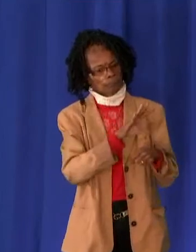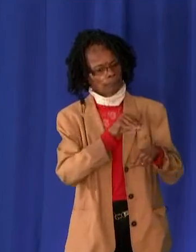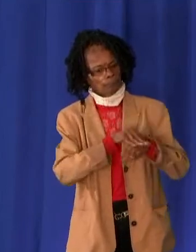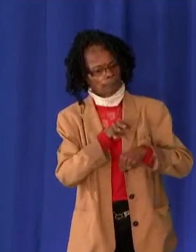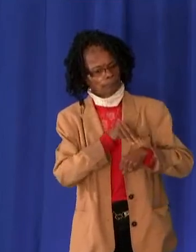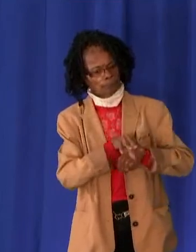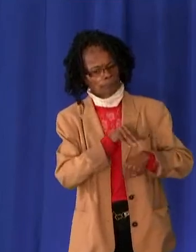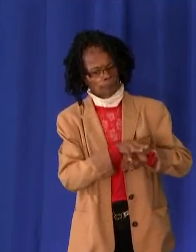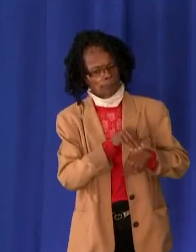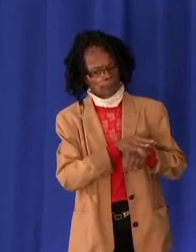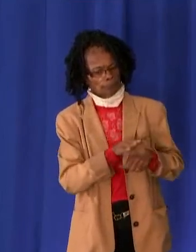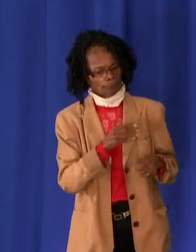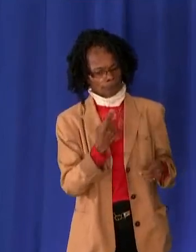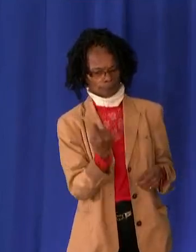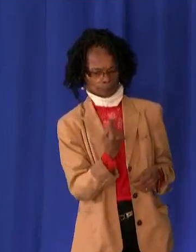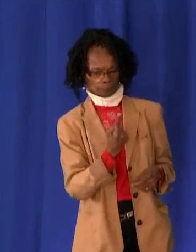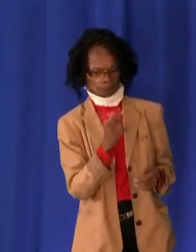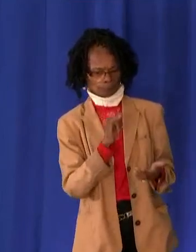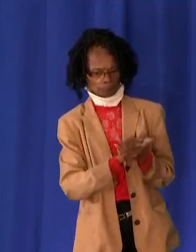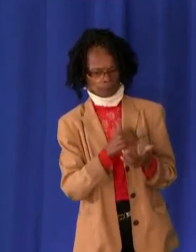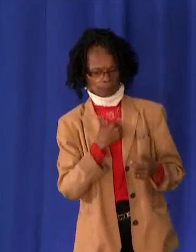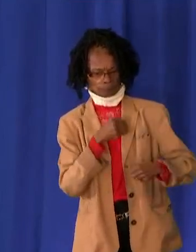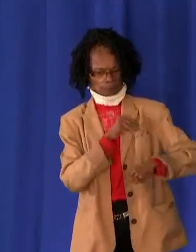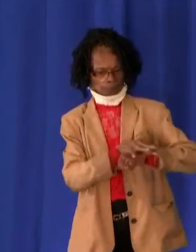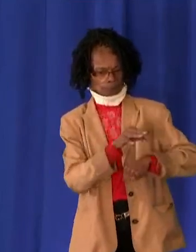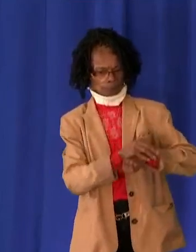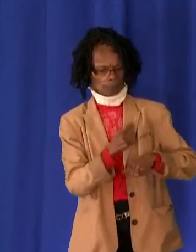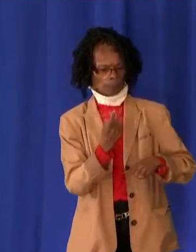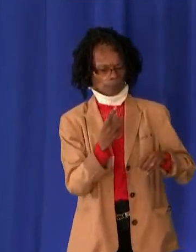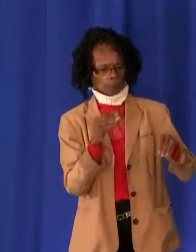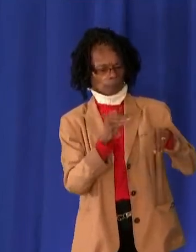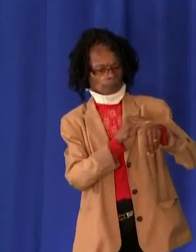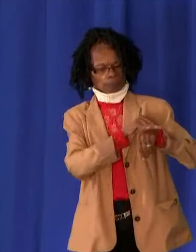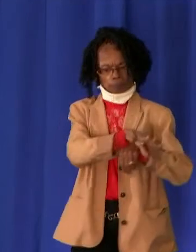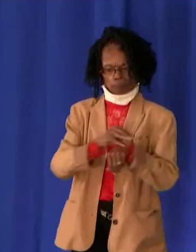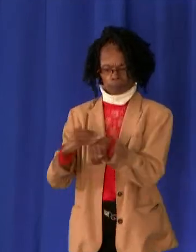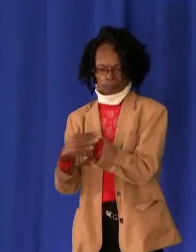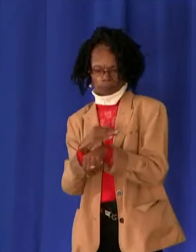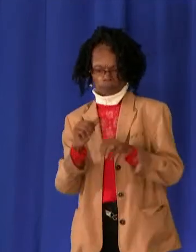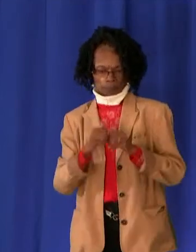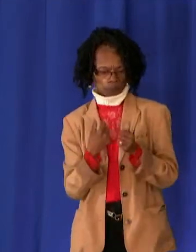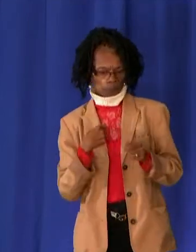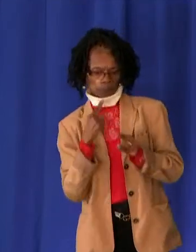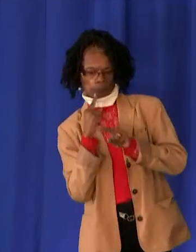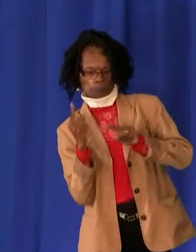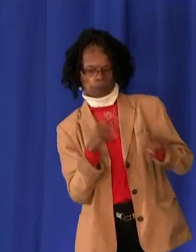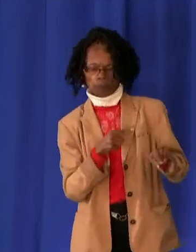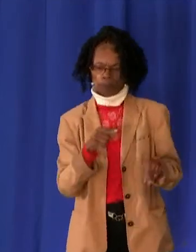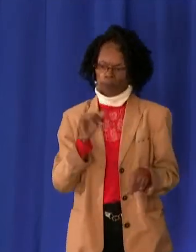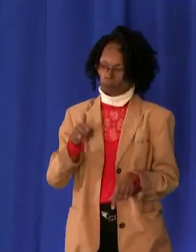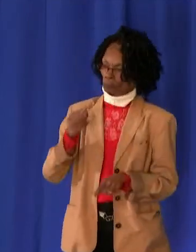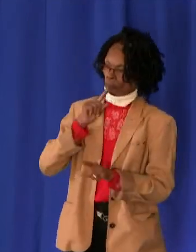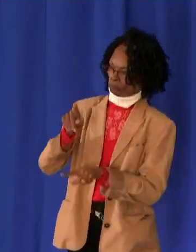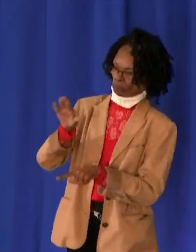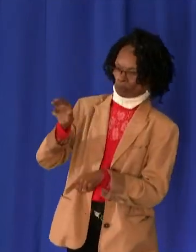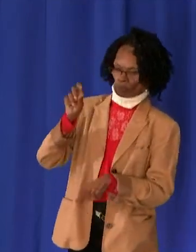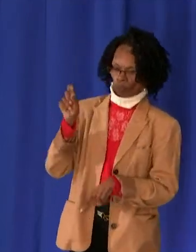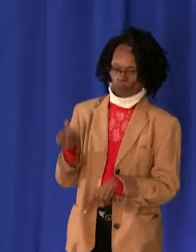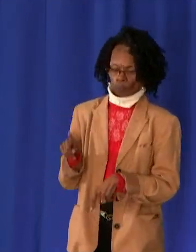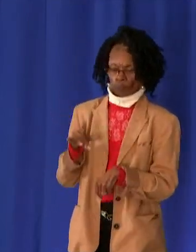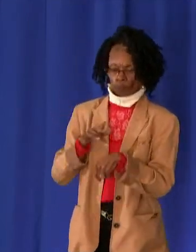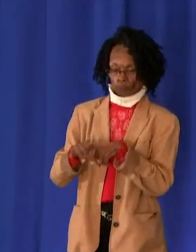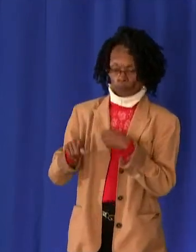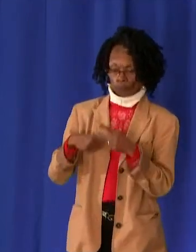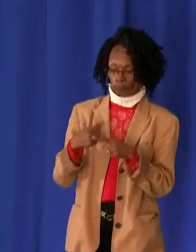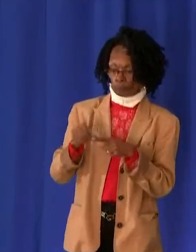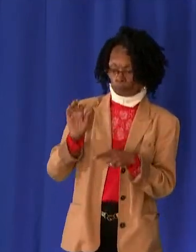DC Health will advise and some things I will advise, which is how I should have answered Katie's question a little bit